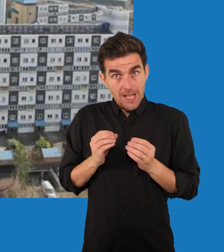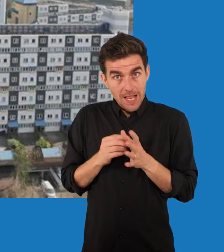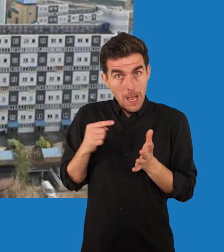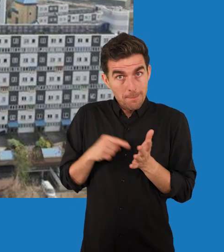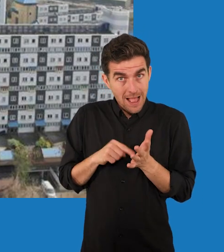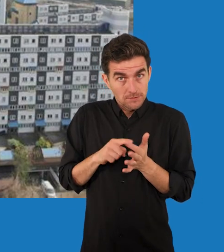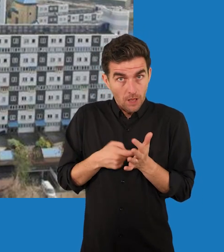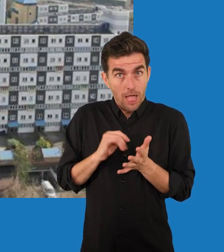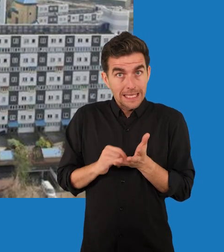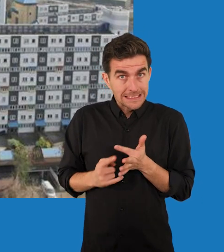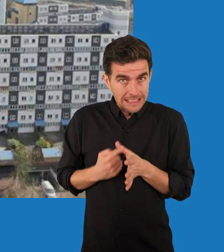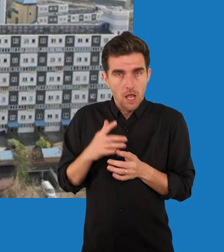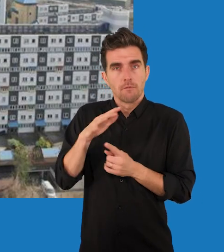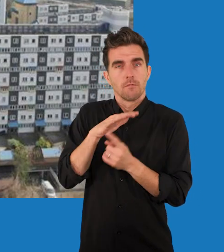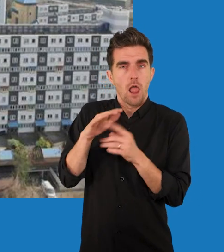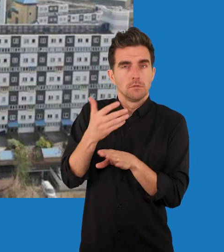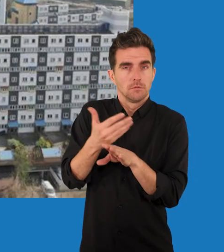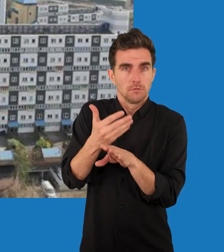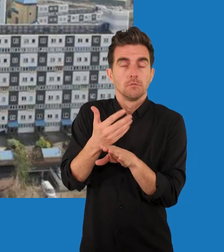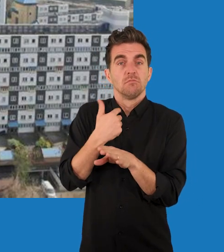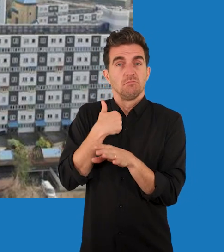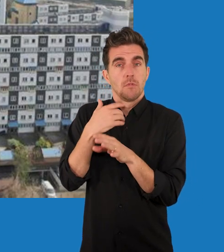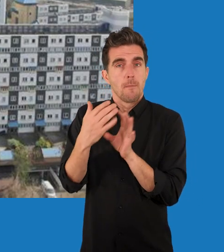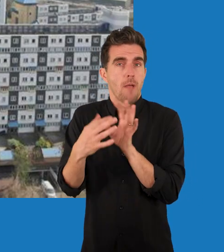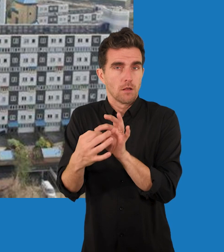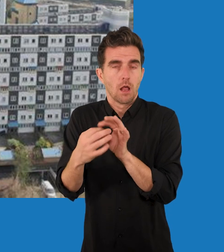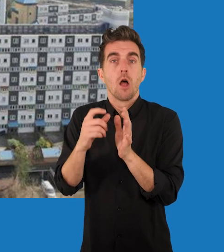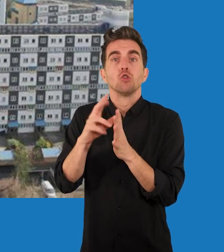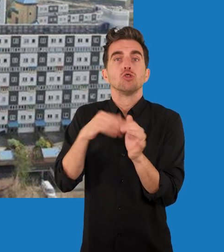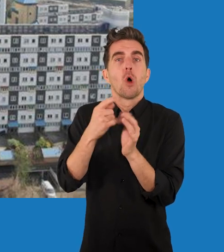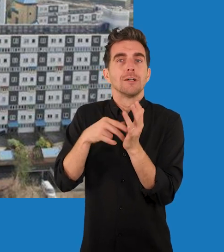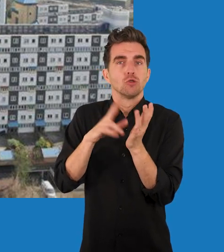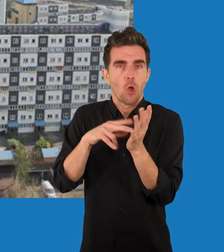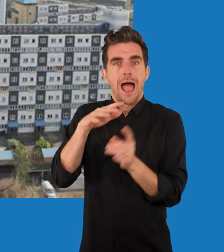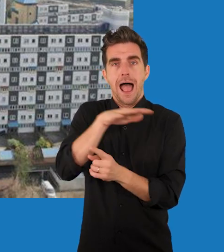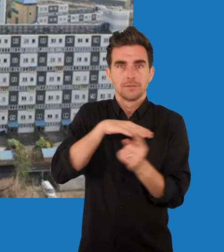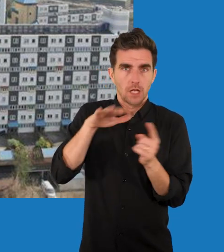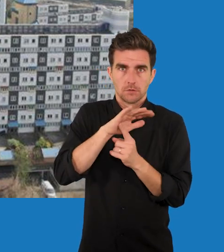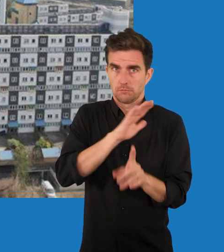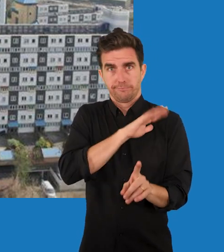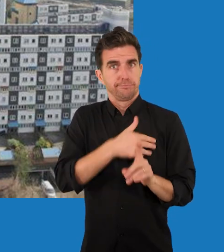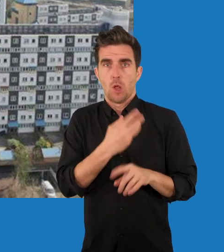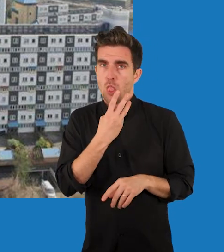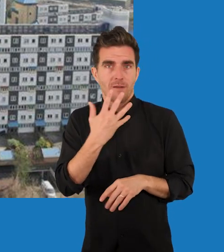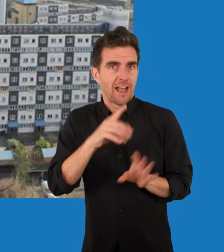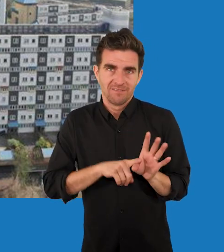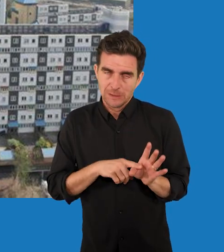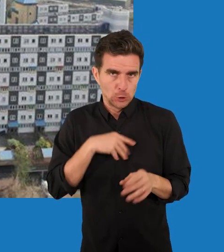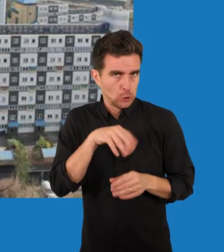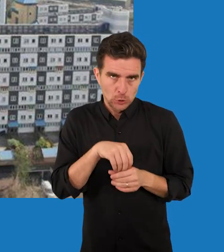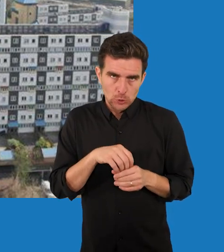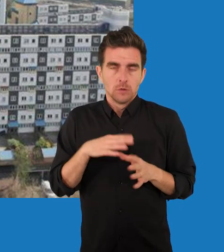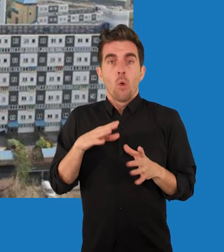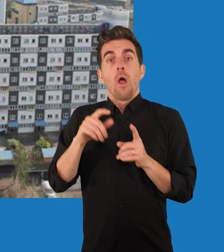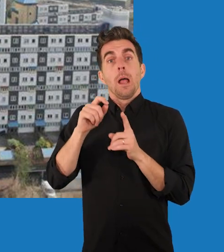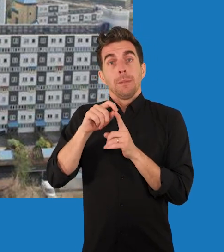And so to Battersea. Battersea Fields Practice, where I'm one of the partners, has been working on the Doddington estate for about 35 years